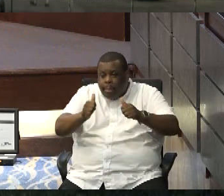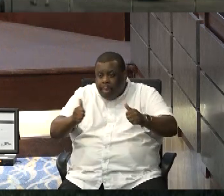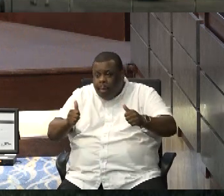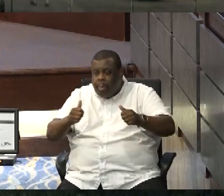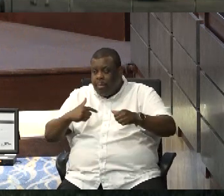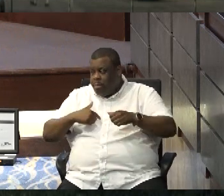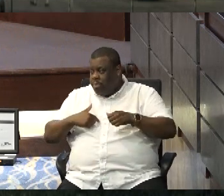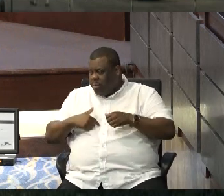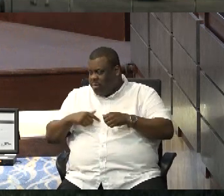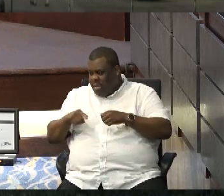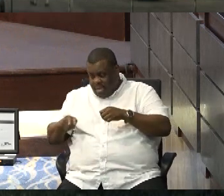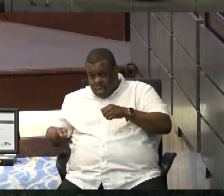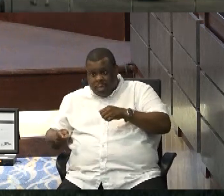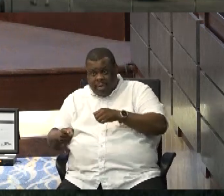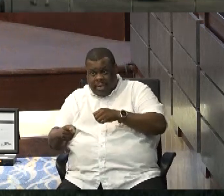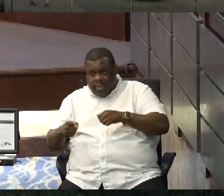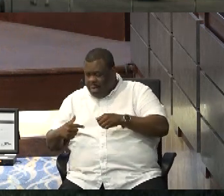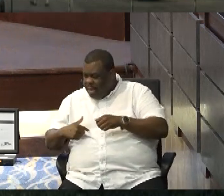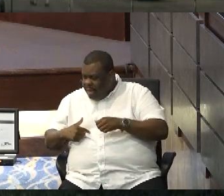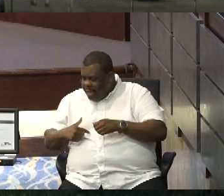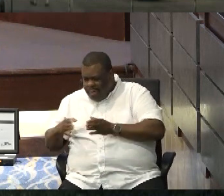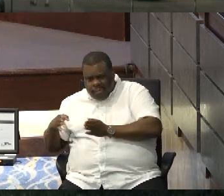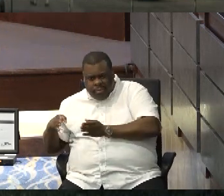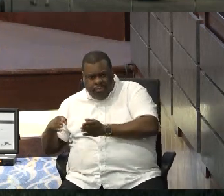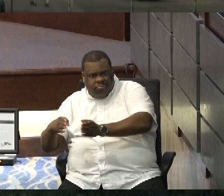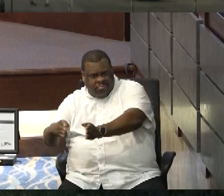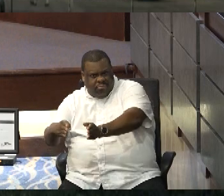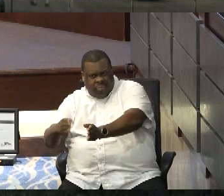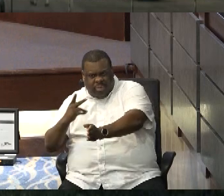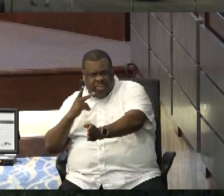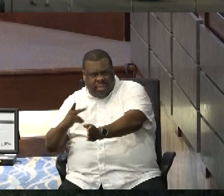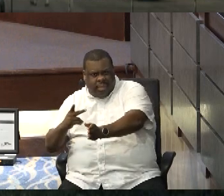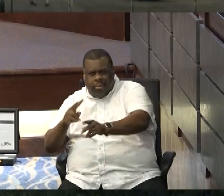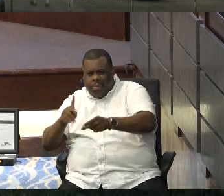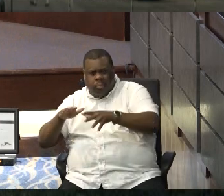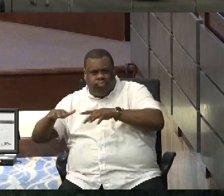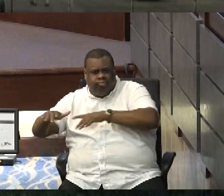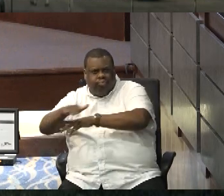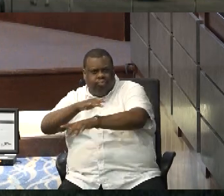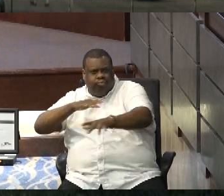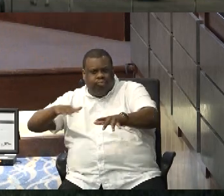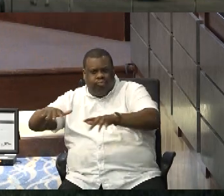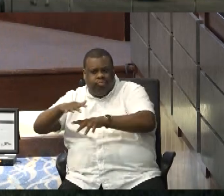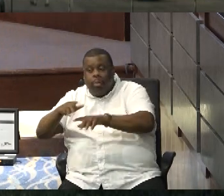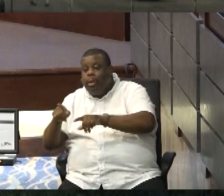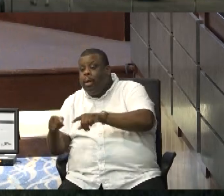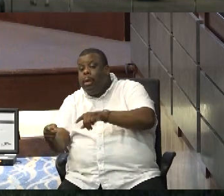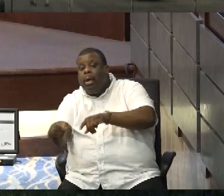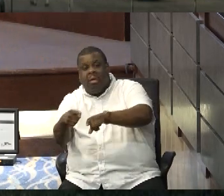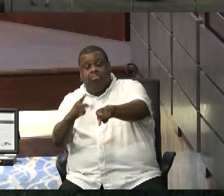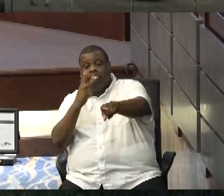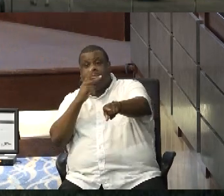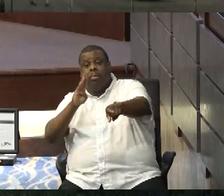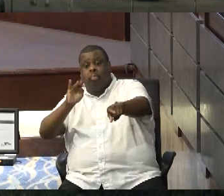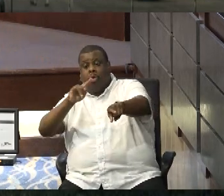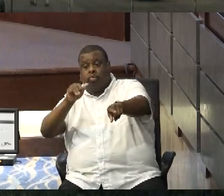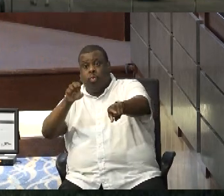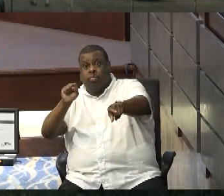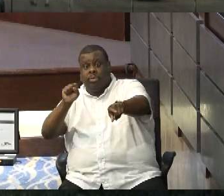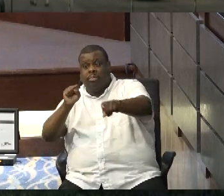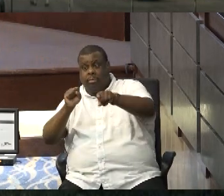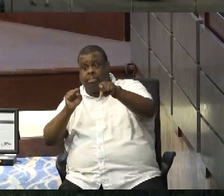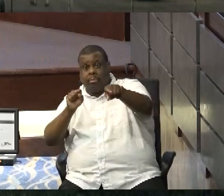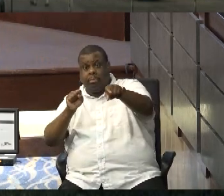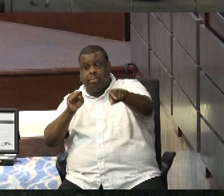area underneath it. This provides a kind of shaded space facing out onto the Brazos and also connected to it through a